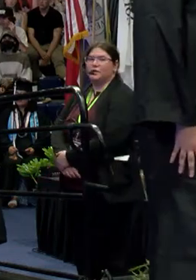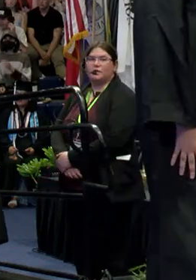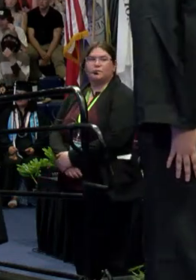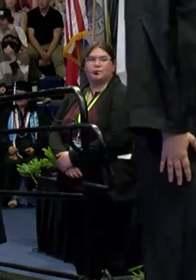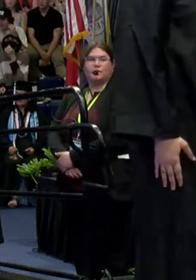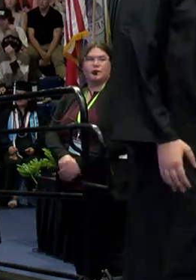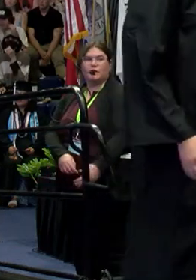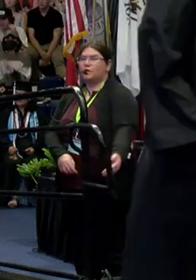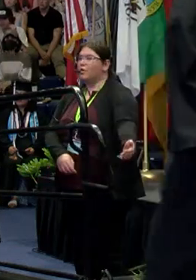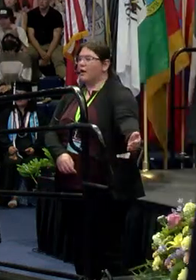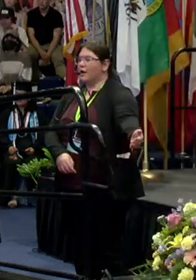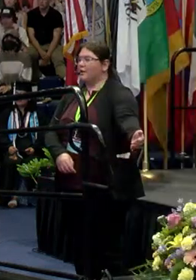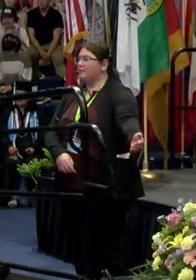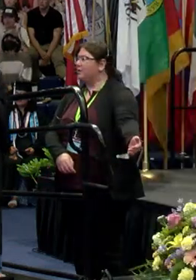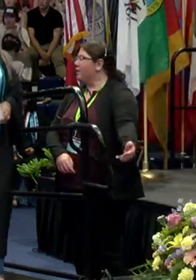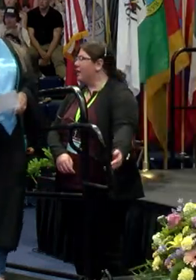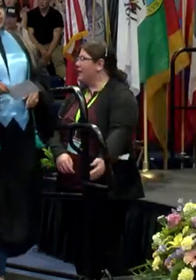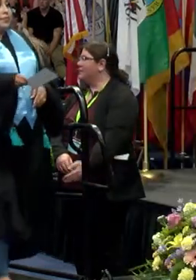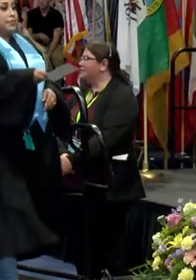Eric Jenkins.